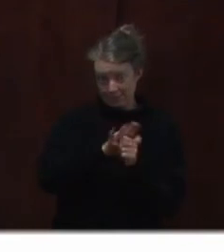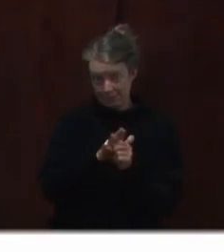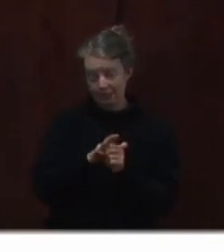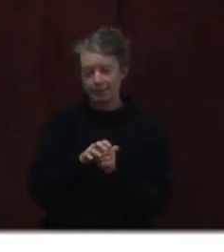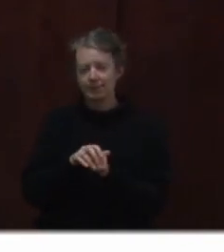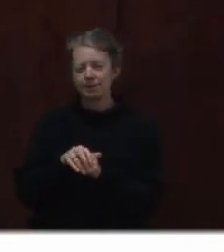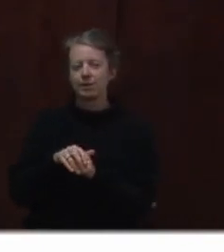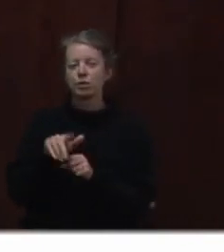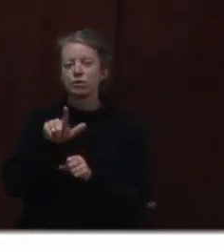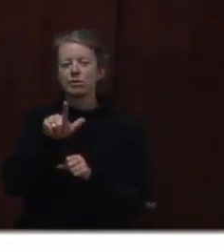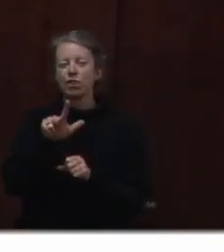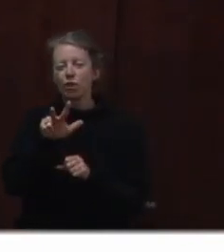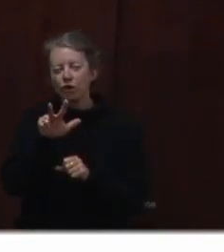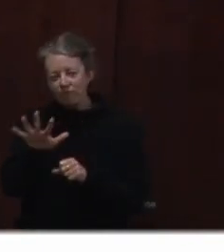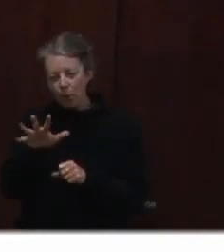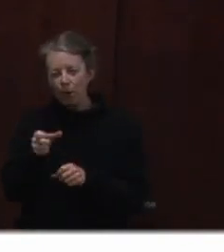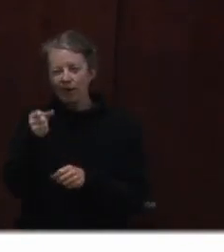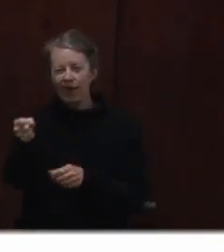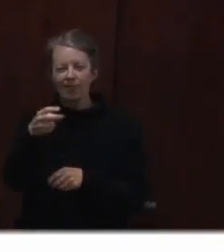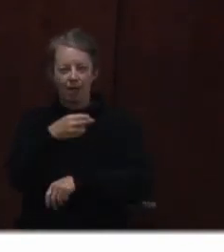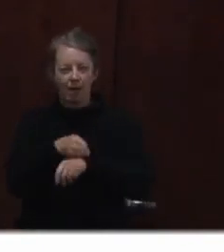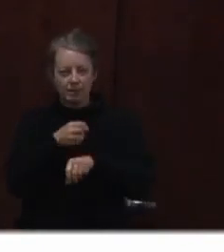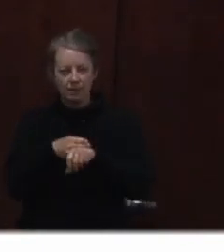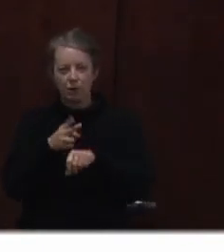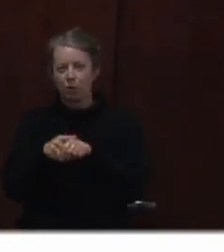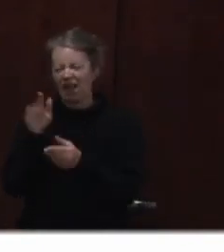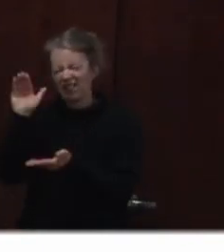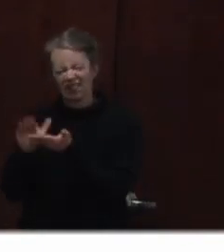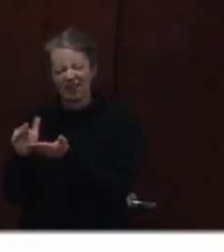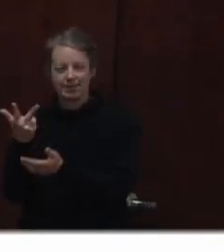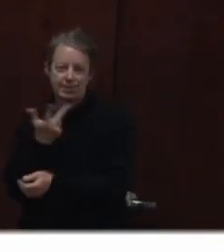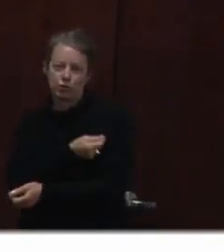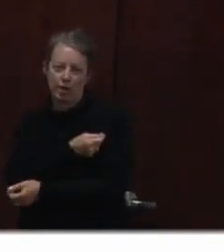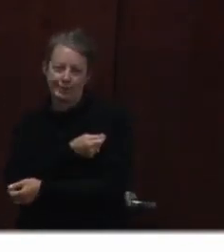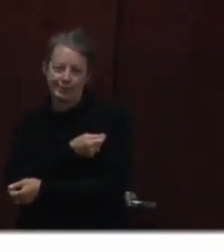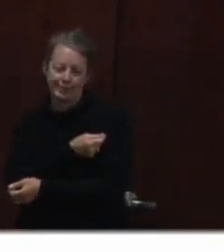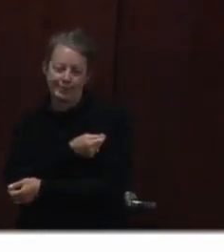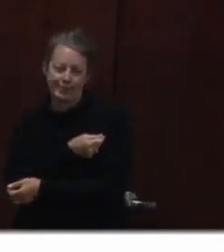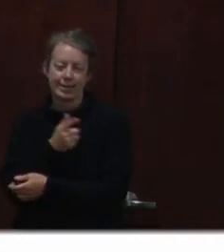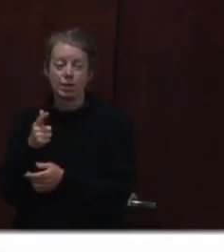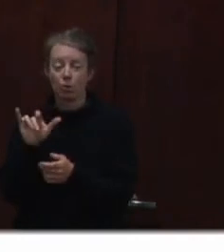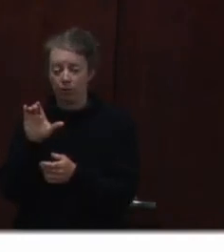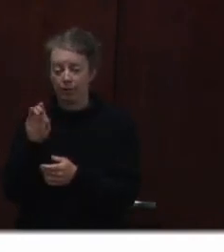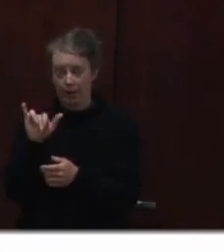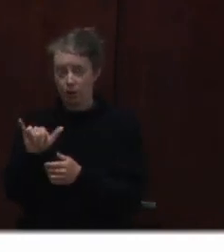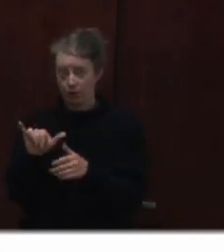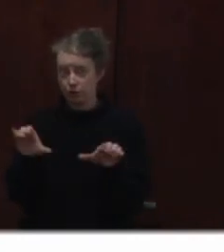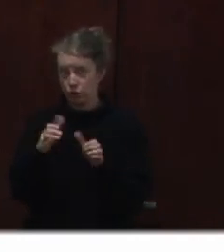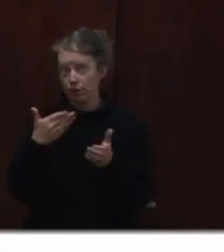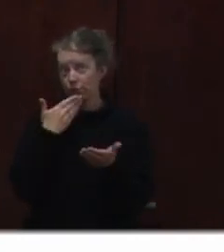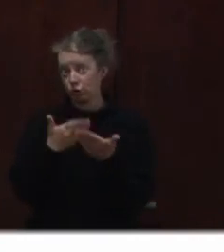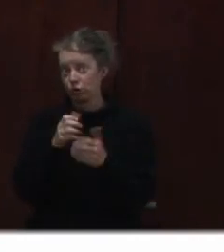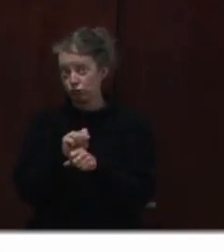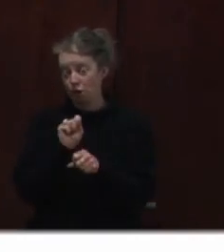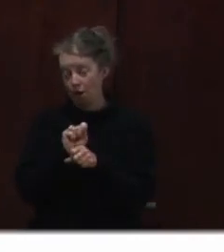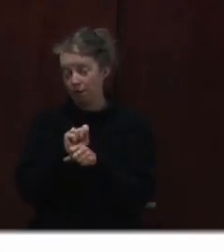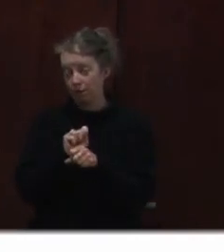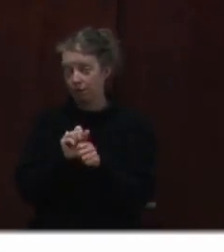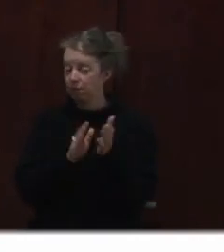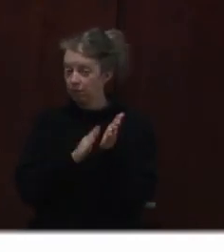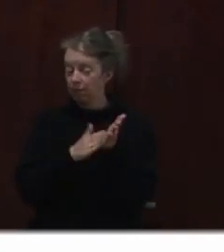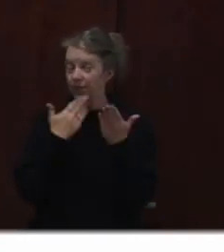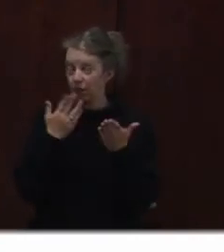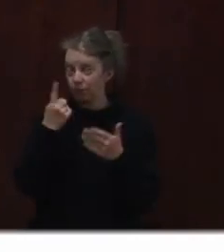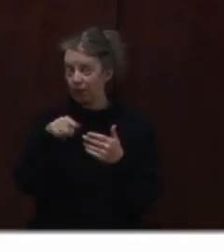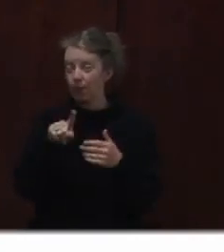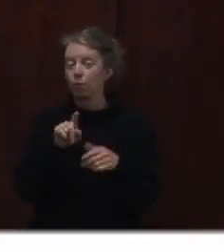15% of the vaccinations. The county's doing a better job at that, and I commend them for that, and we're working hard to vaccinate people